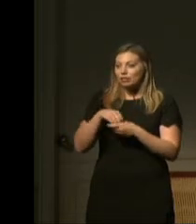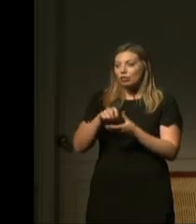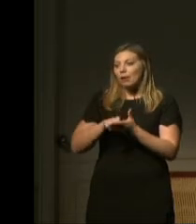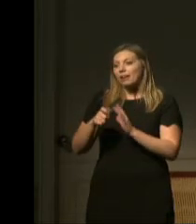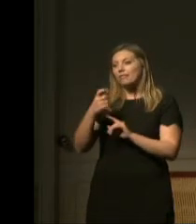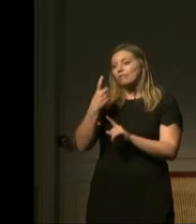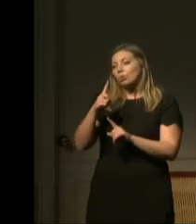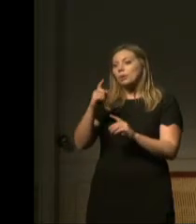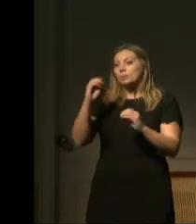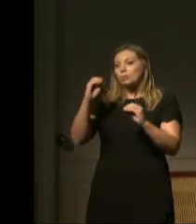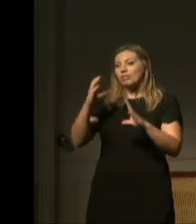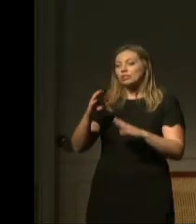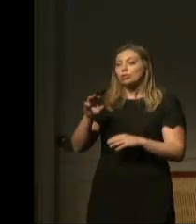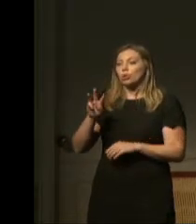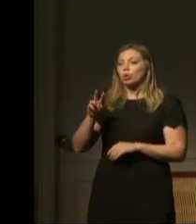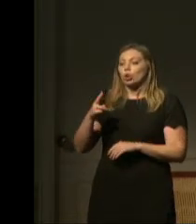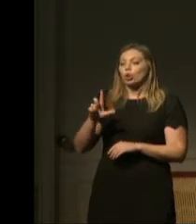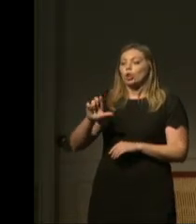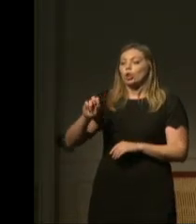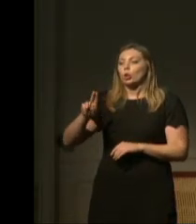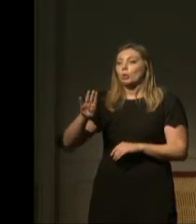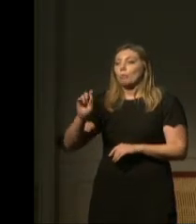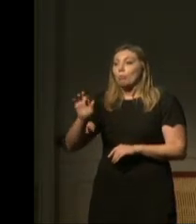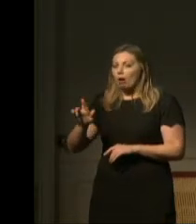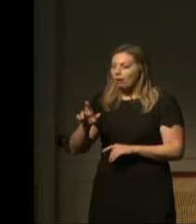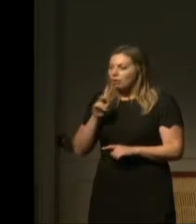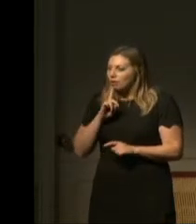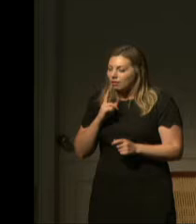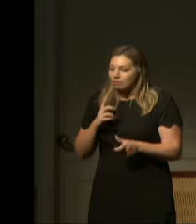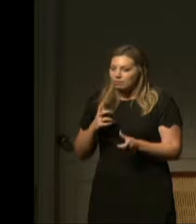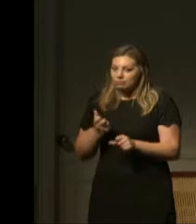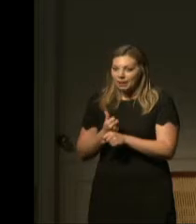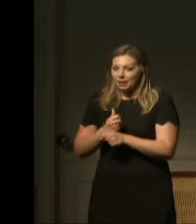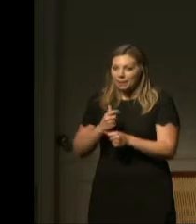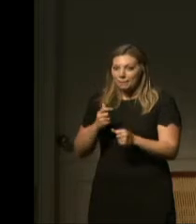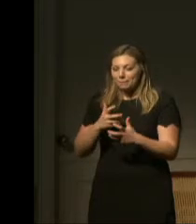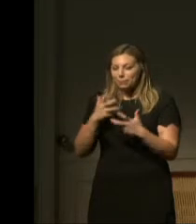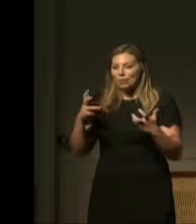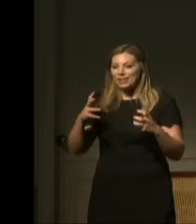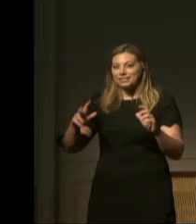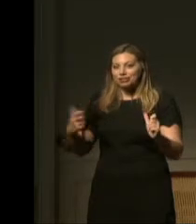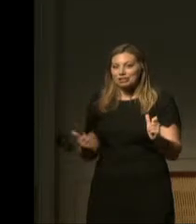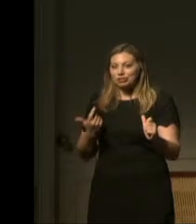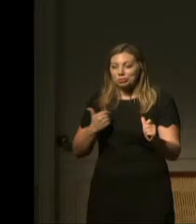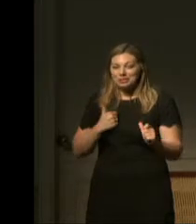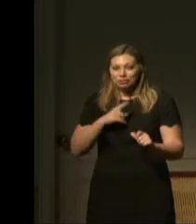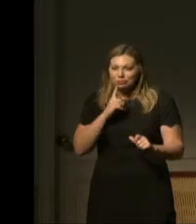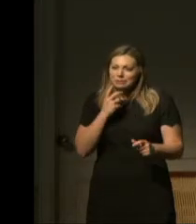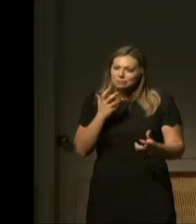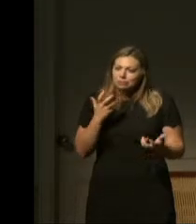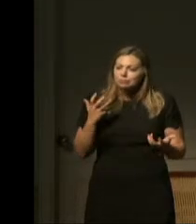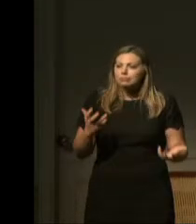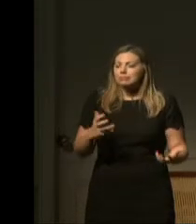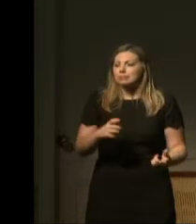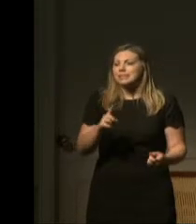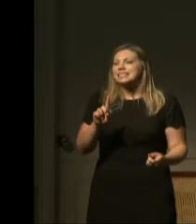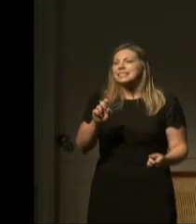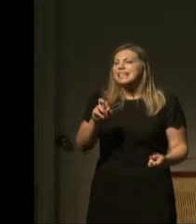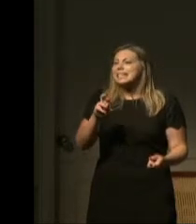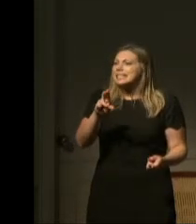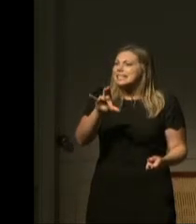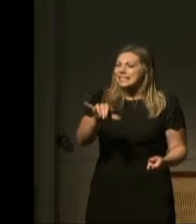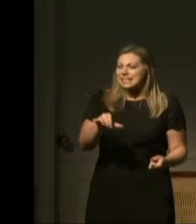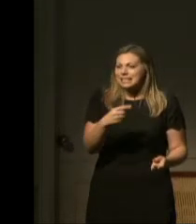and it set off a mad chase for me. There's something about the density of this picture, the